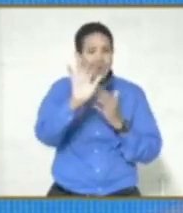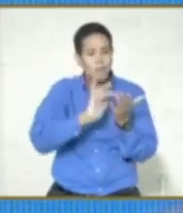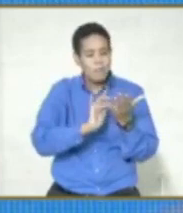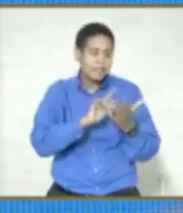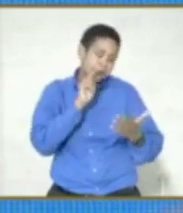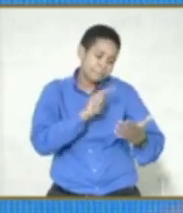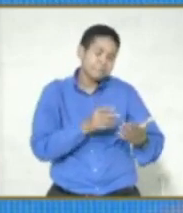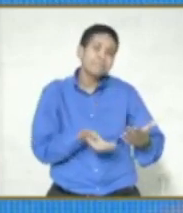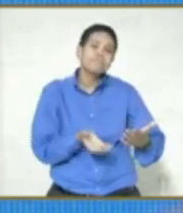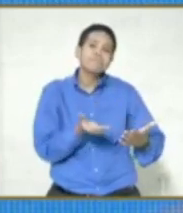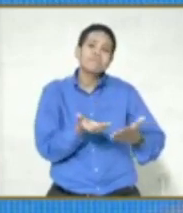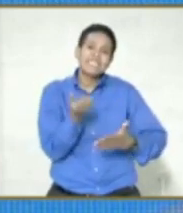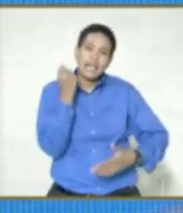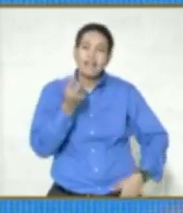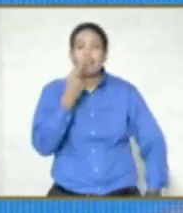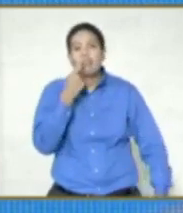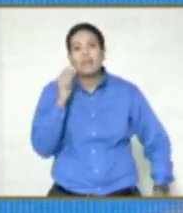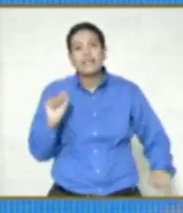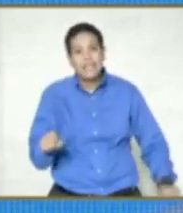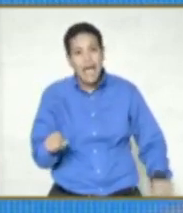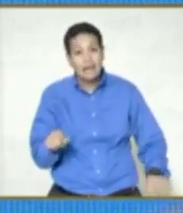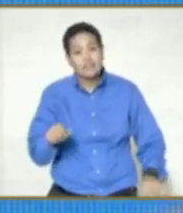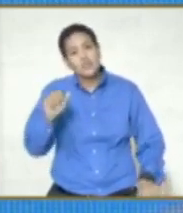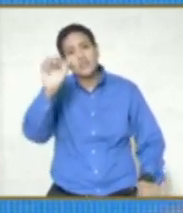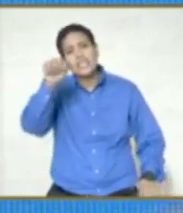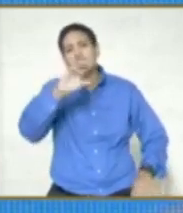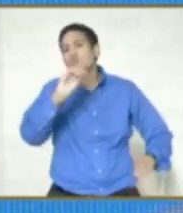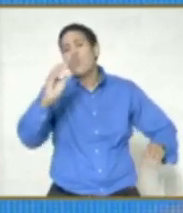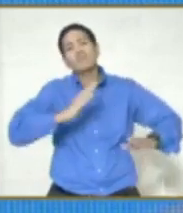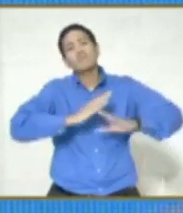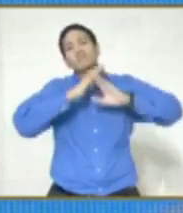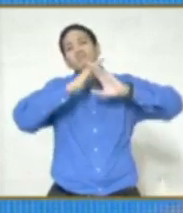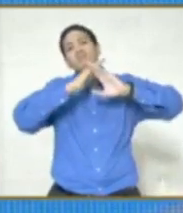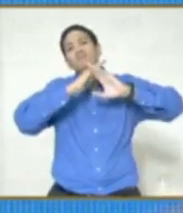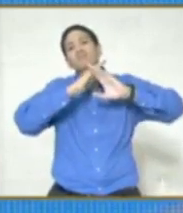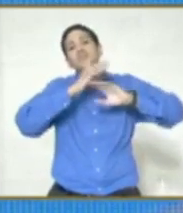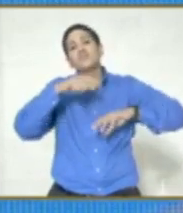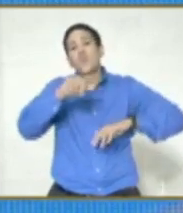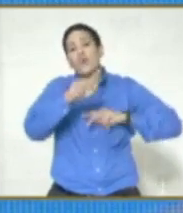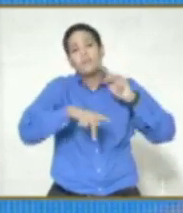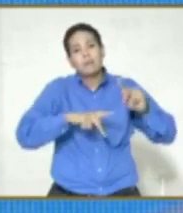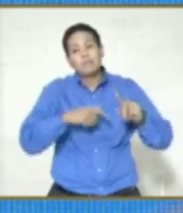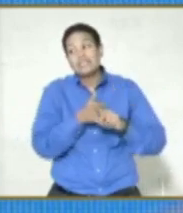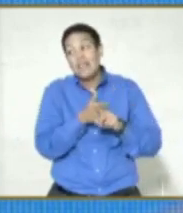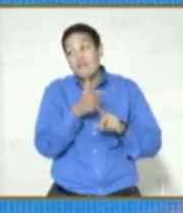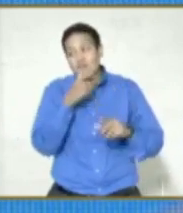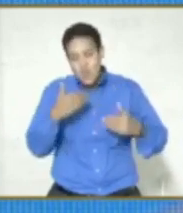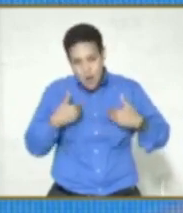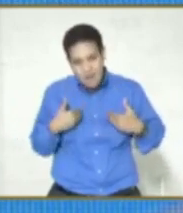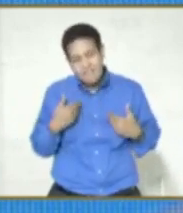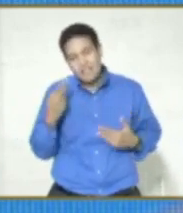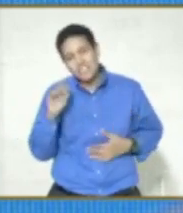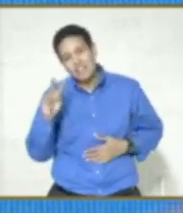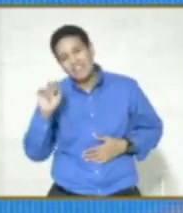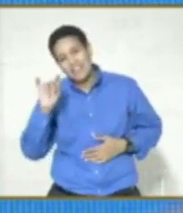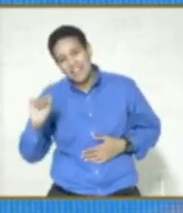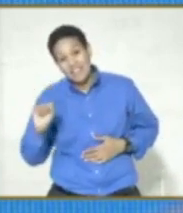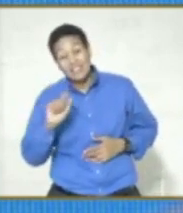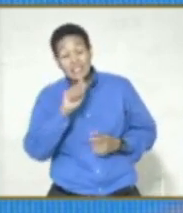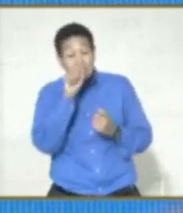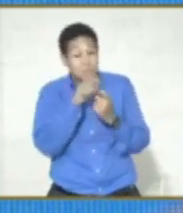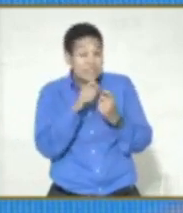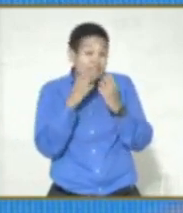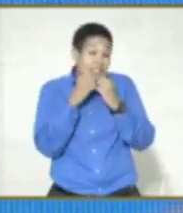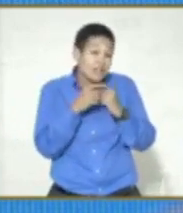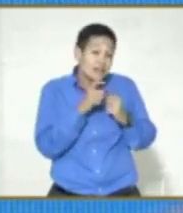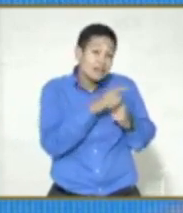medication. So yes, there should be no hindrance to those persons, and particular care must be given to them